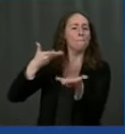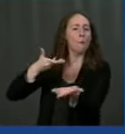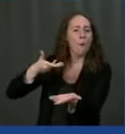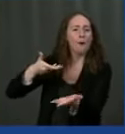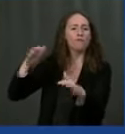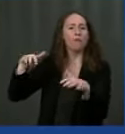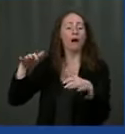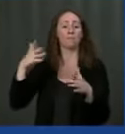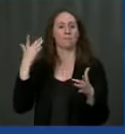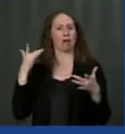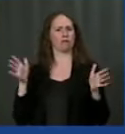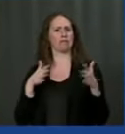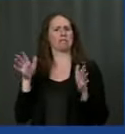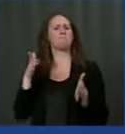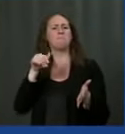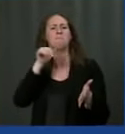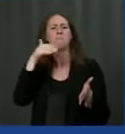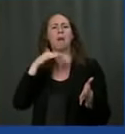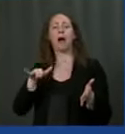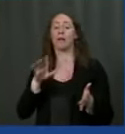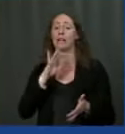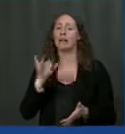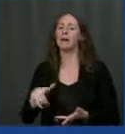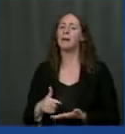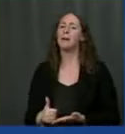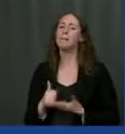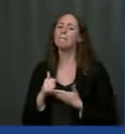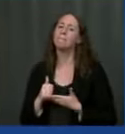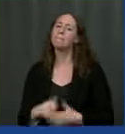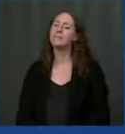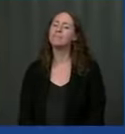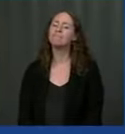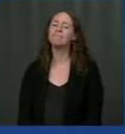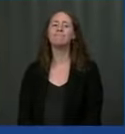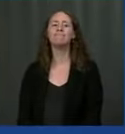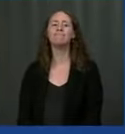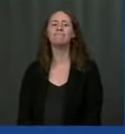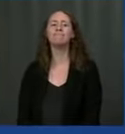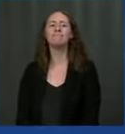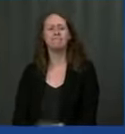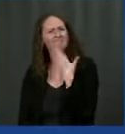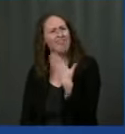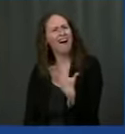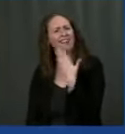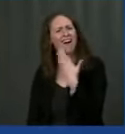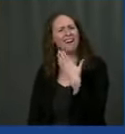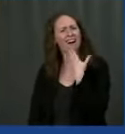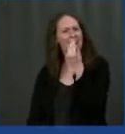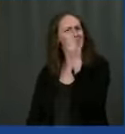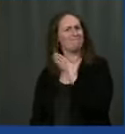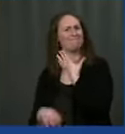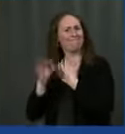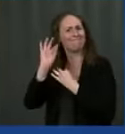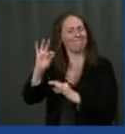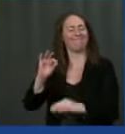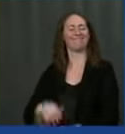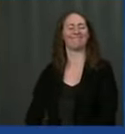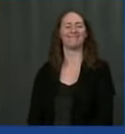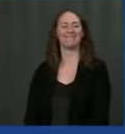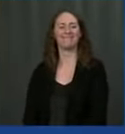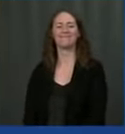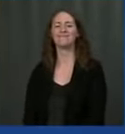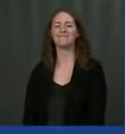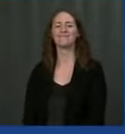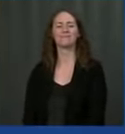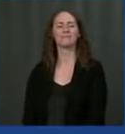certainly helpful. Well, thanks an awful lot, Gov. And again, thanks for your generosity in sending